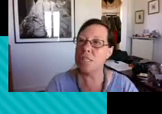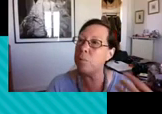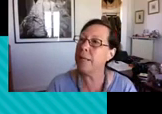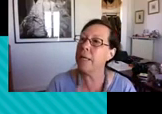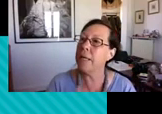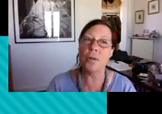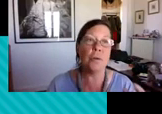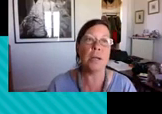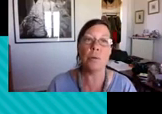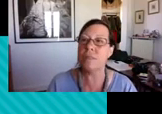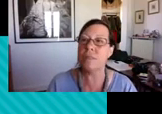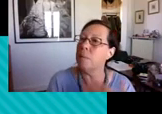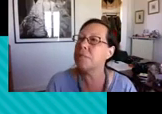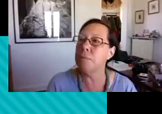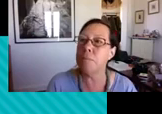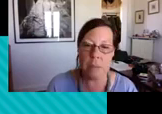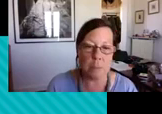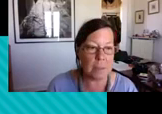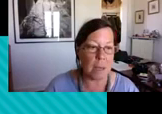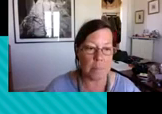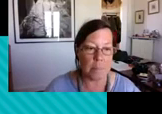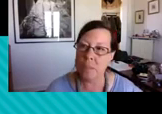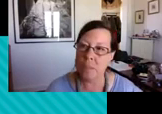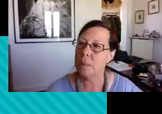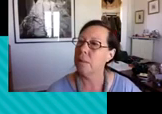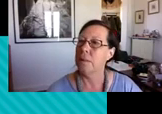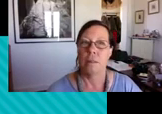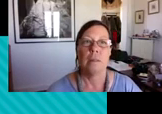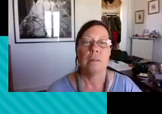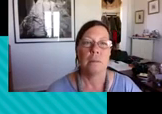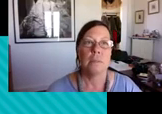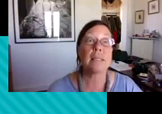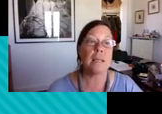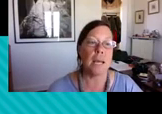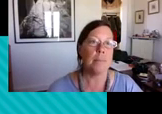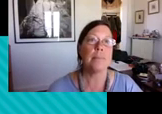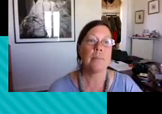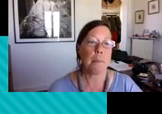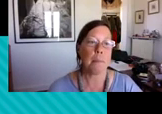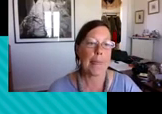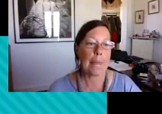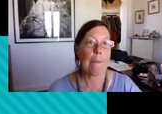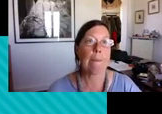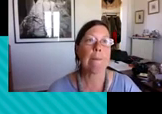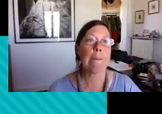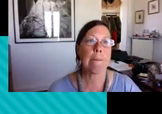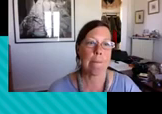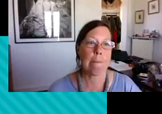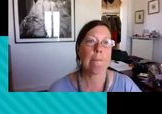People are spreading it in their own networks. It's almost impossible to stop. Next slide.